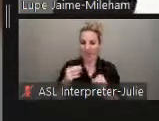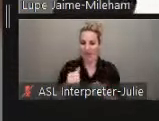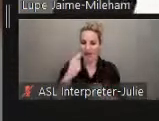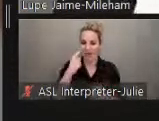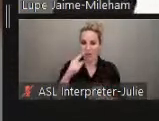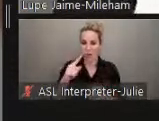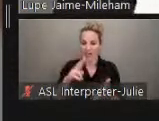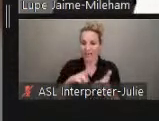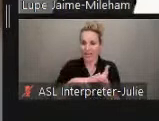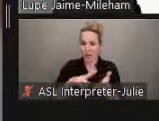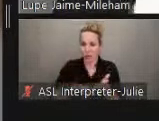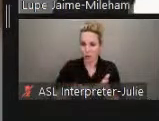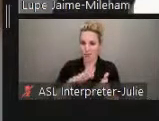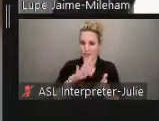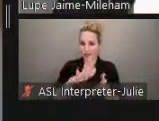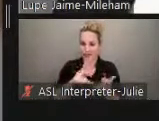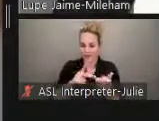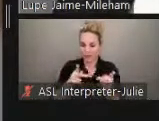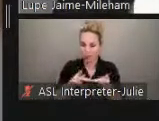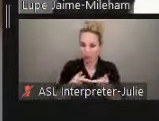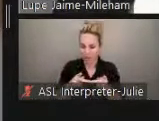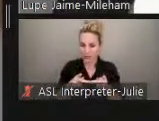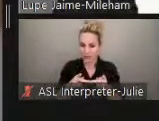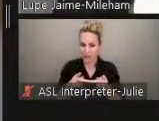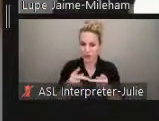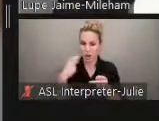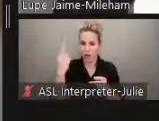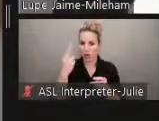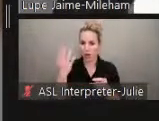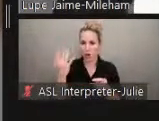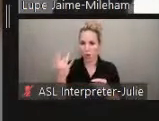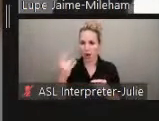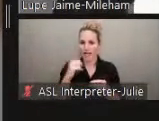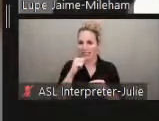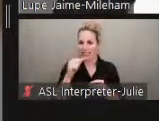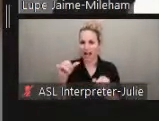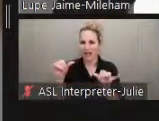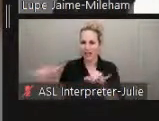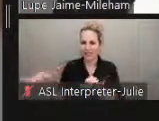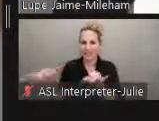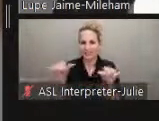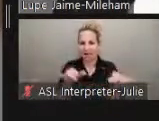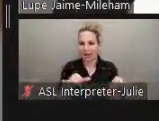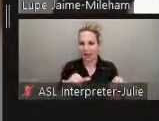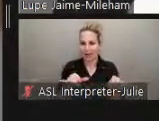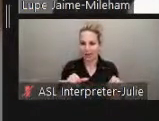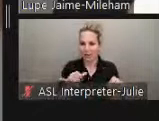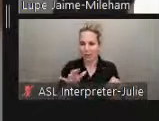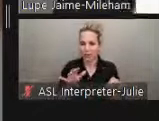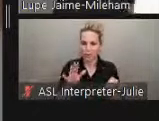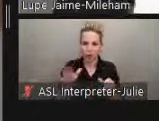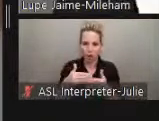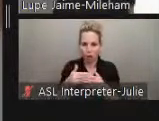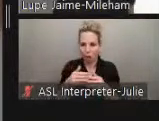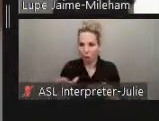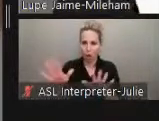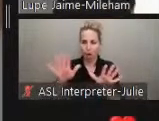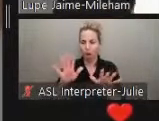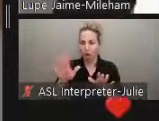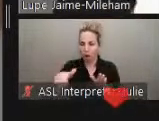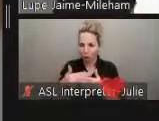pay for the enrollment spot. And so I'm wondering why that's not the same across the board, and why